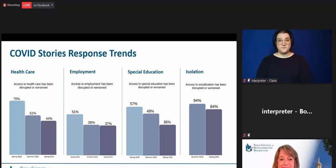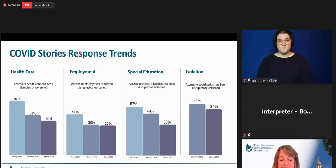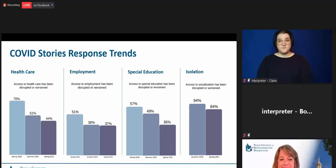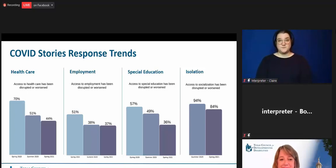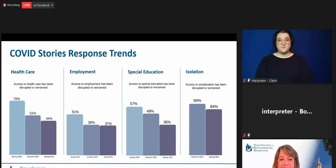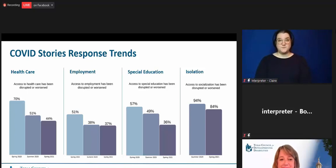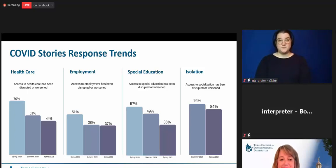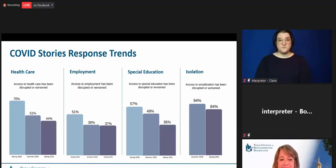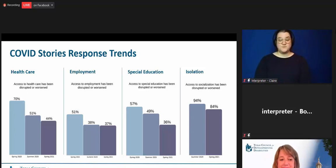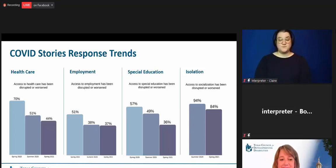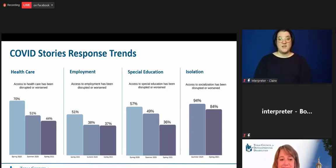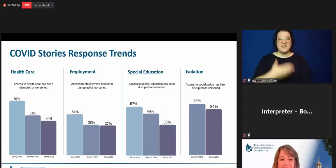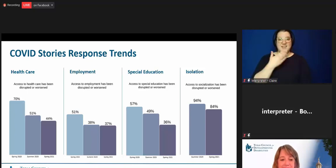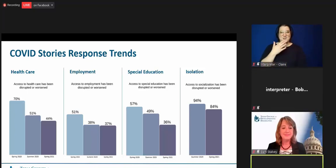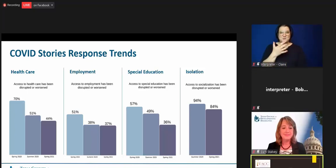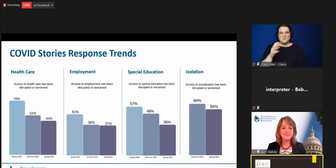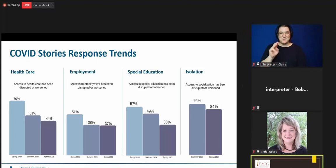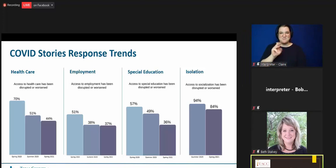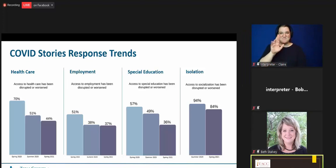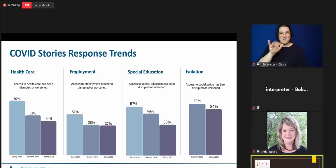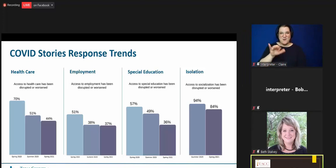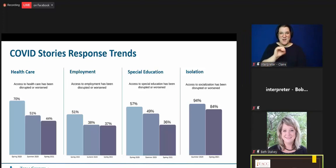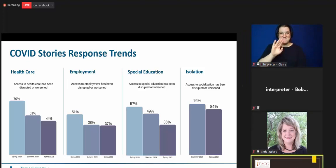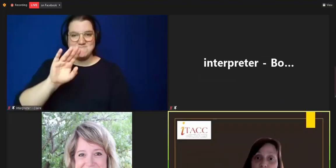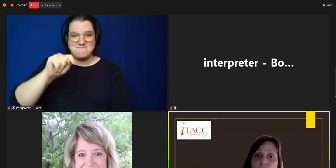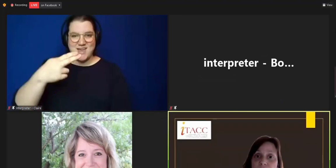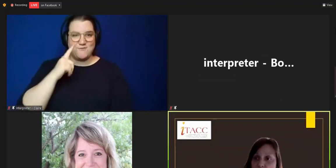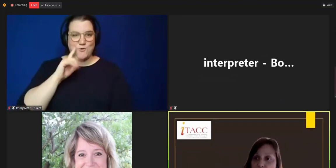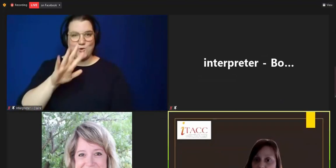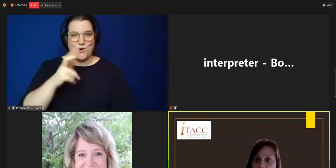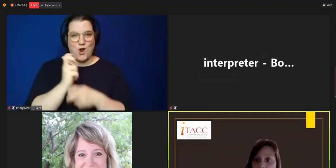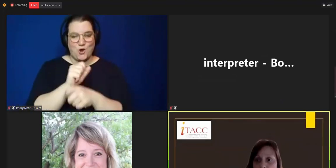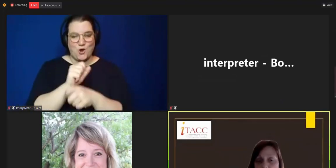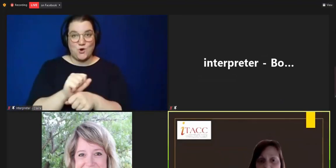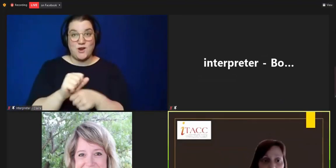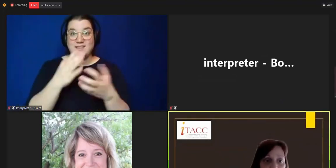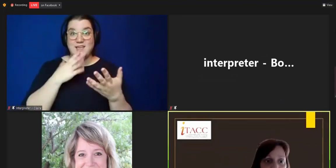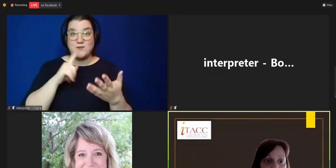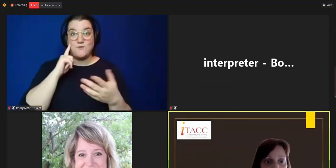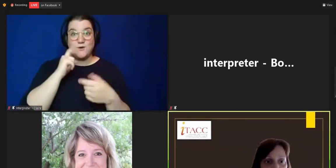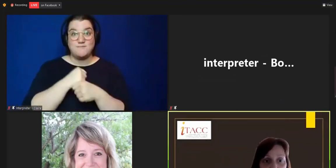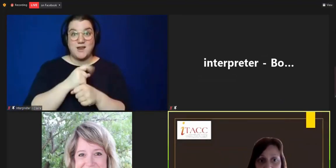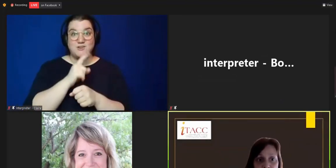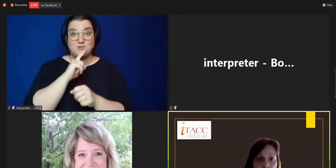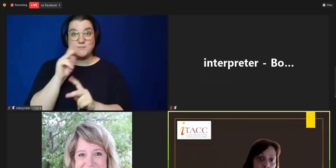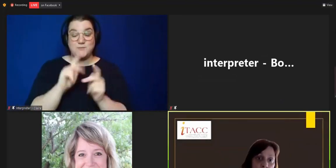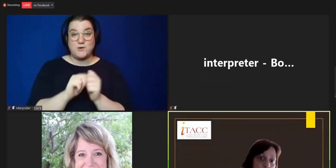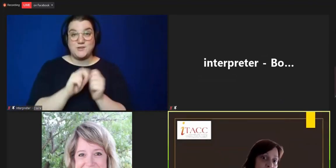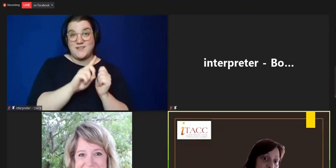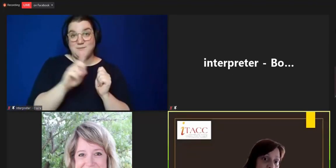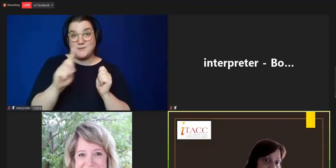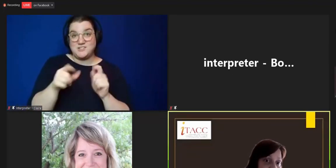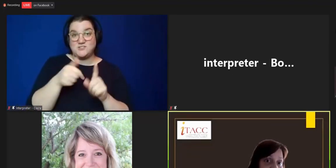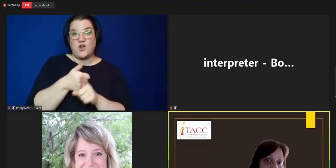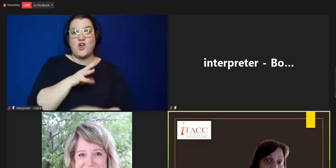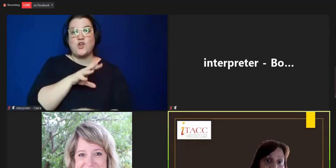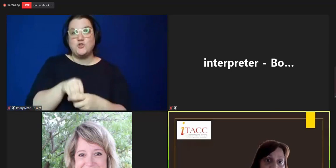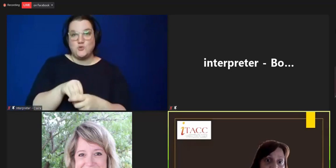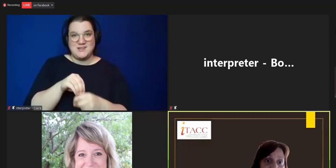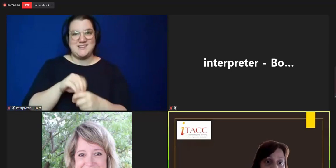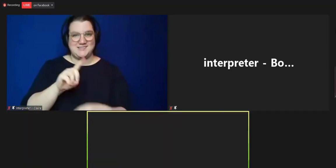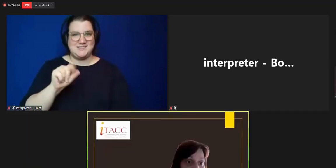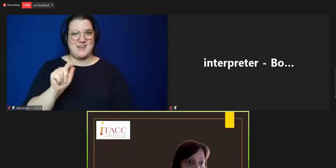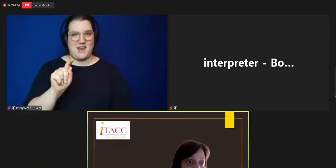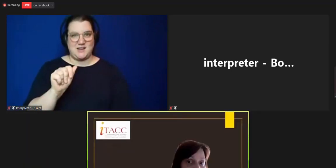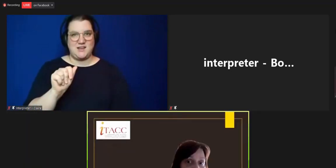Thanks so much, Mary and Beth, for your hard work. Thank you for making sure that people with developmental disabilities are included in data,